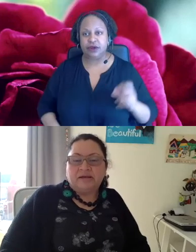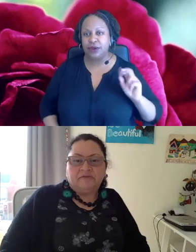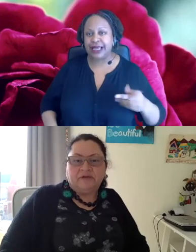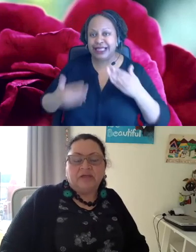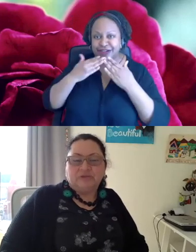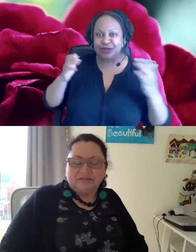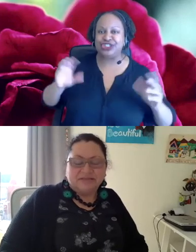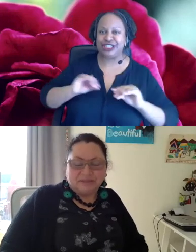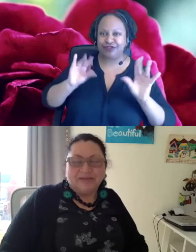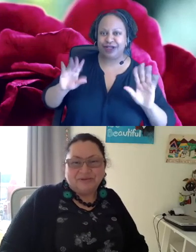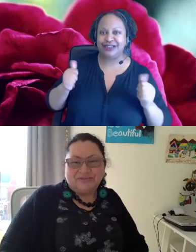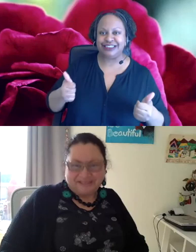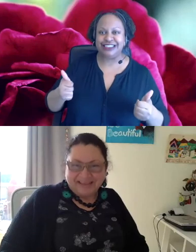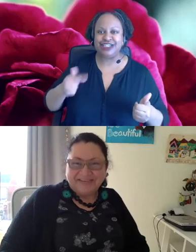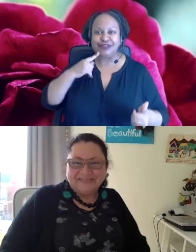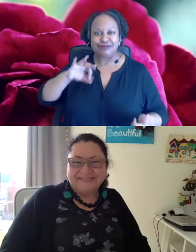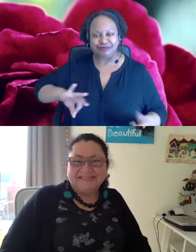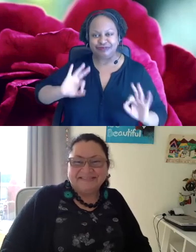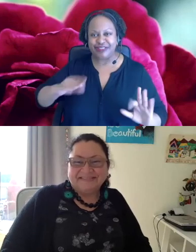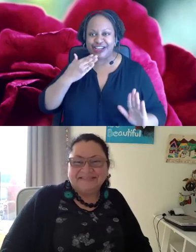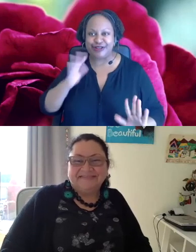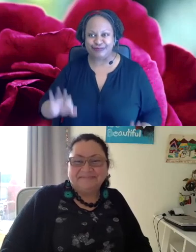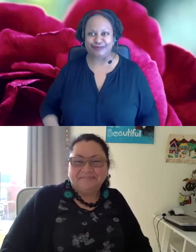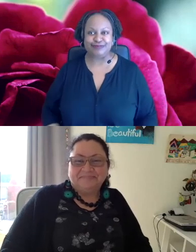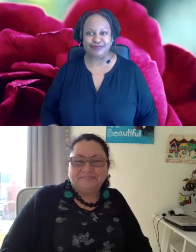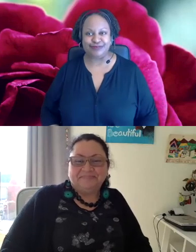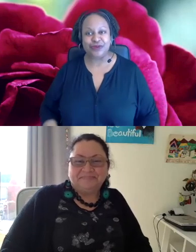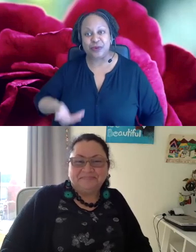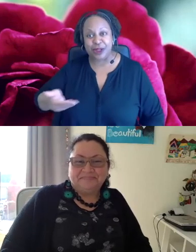that clarification. It's extremely useful. Thank you. Okay, you're welcome.